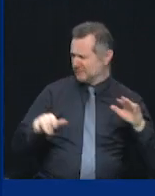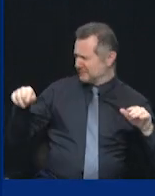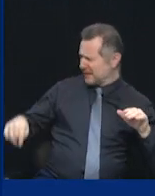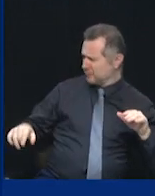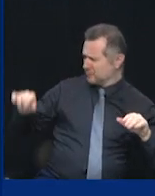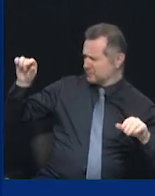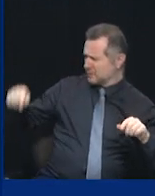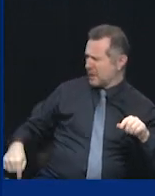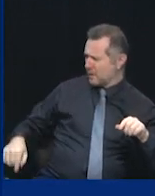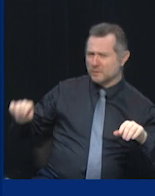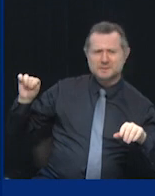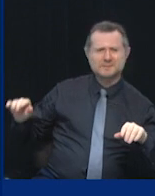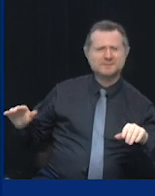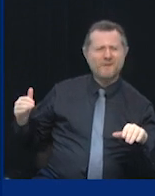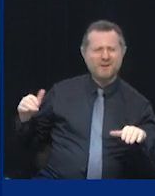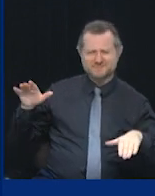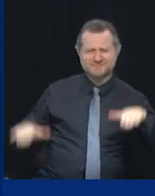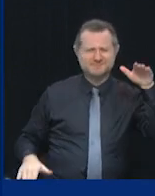When we get the